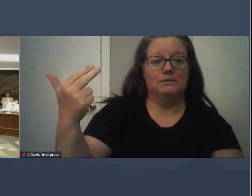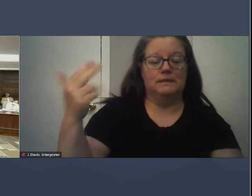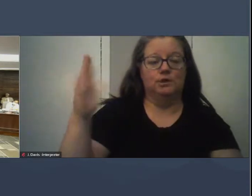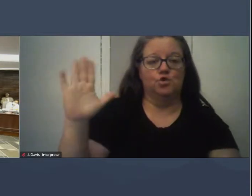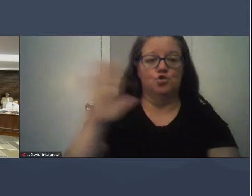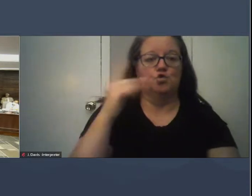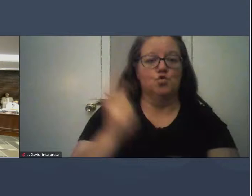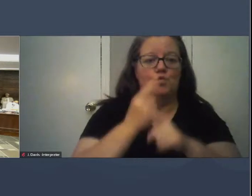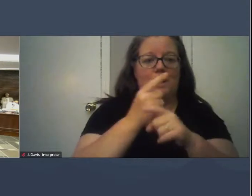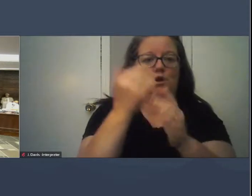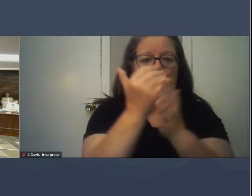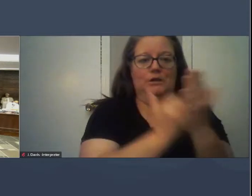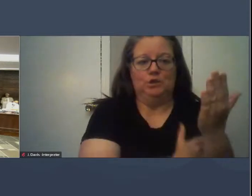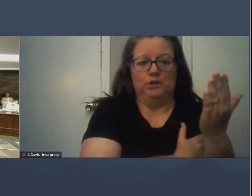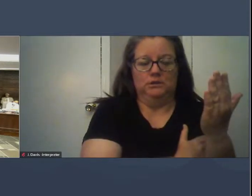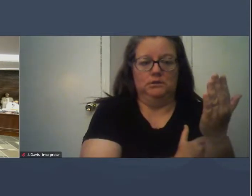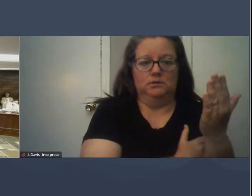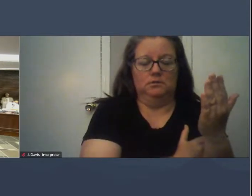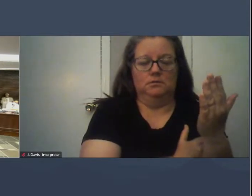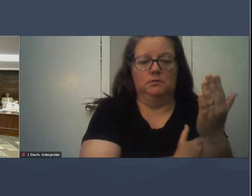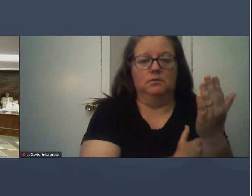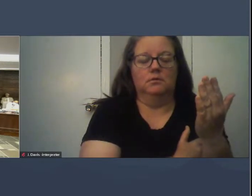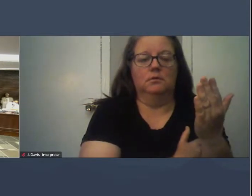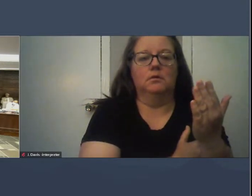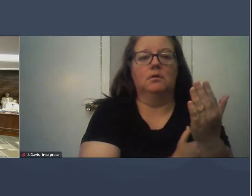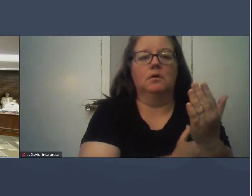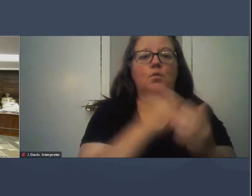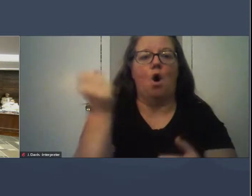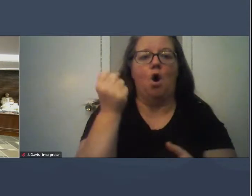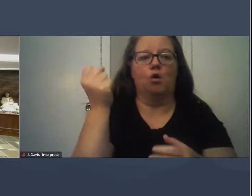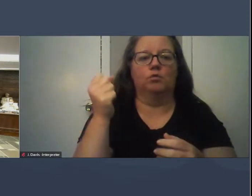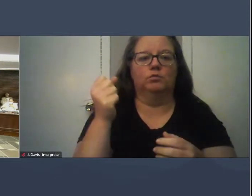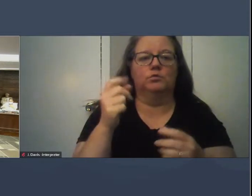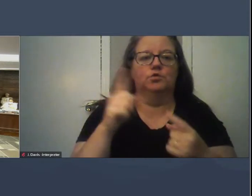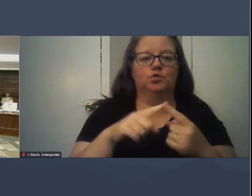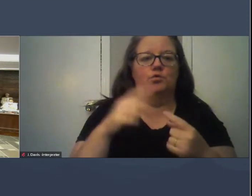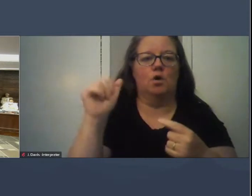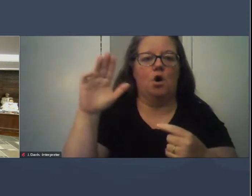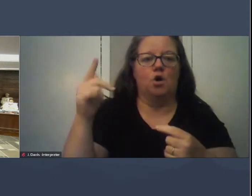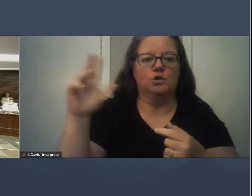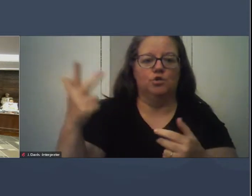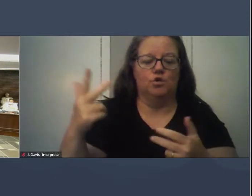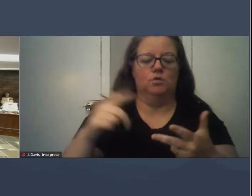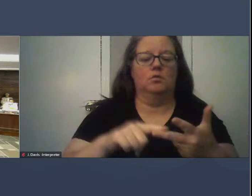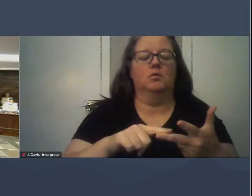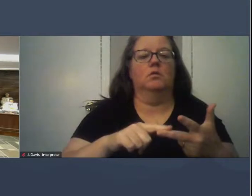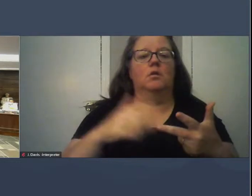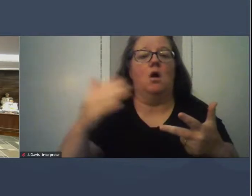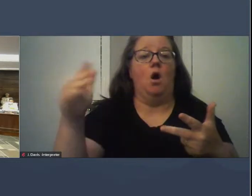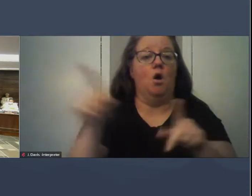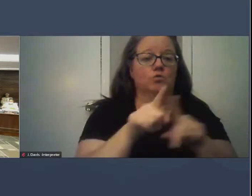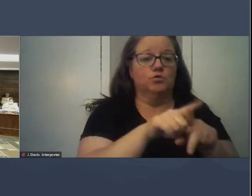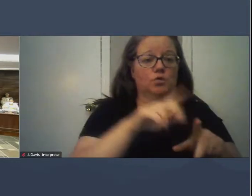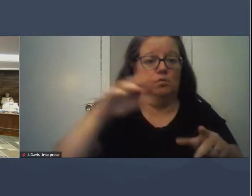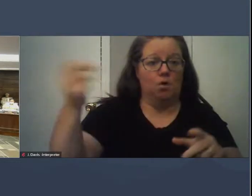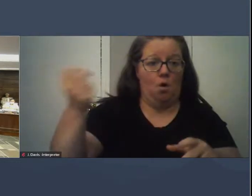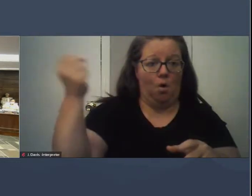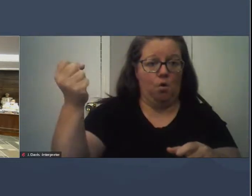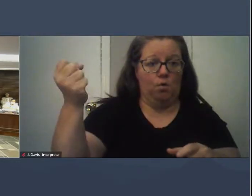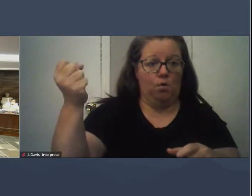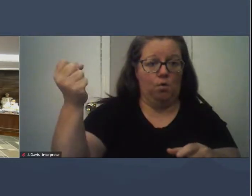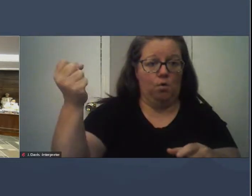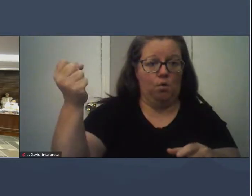regular agenda. That bad boy is held until August 3rd, also being held until August 3rd.